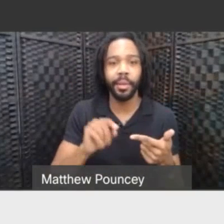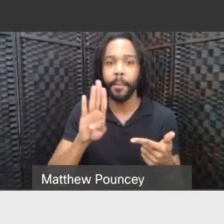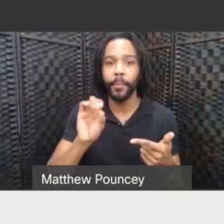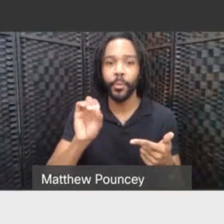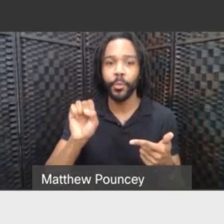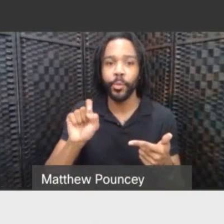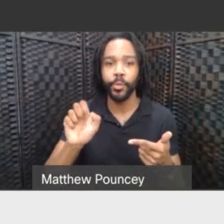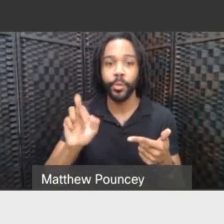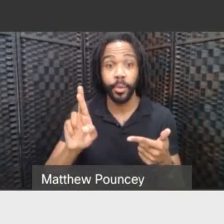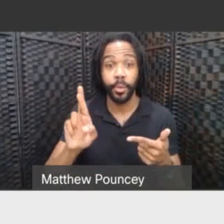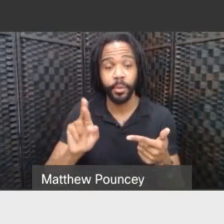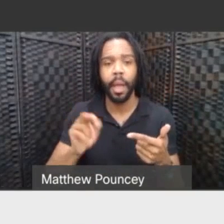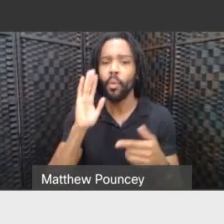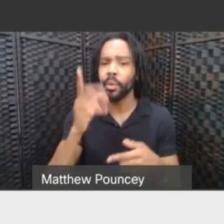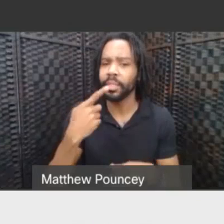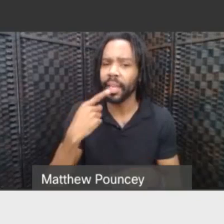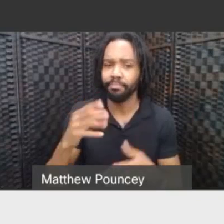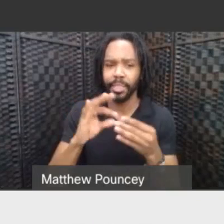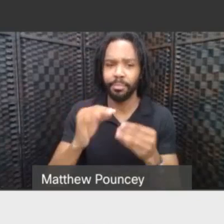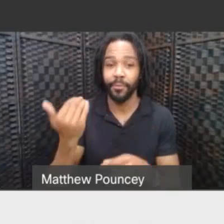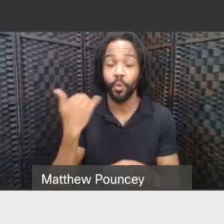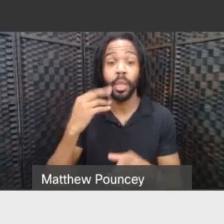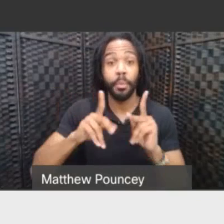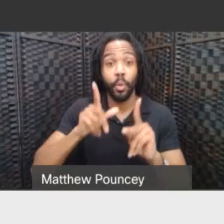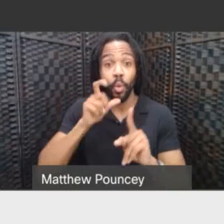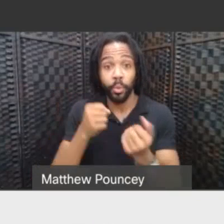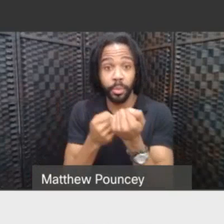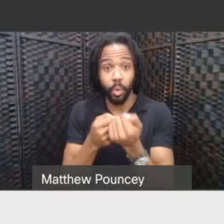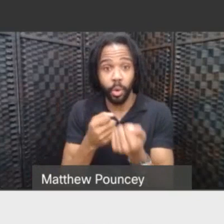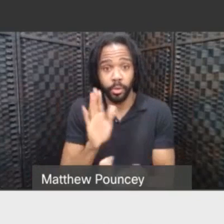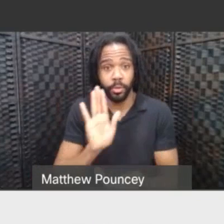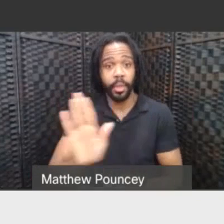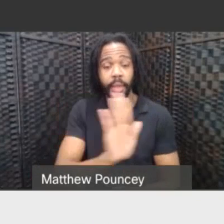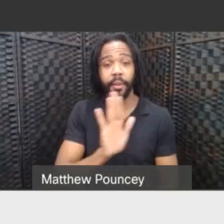say, as I said earlier, the people we support, the vaccination rates